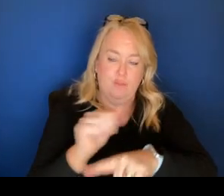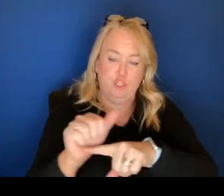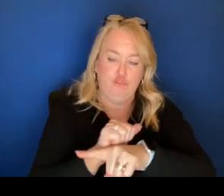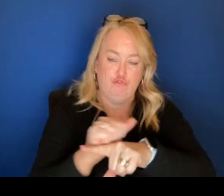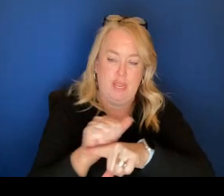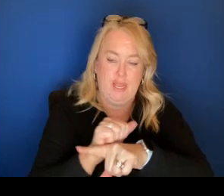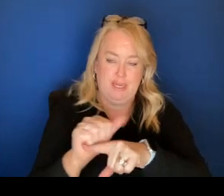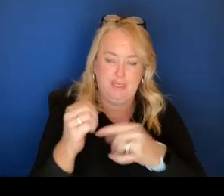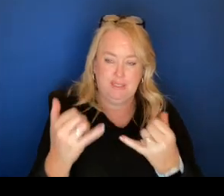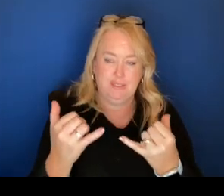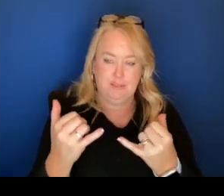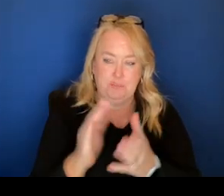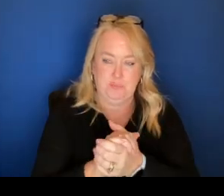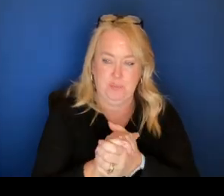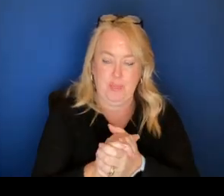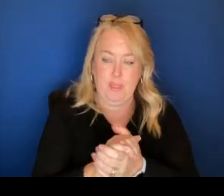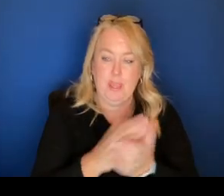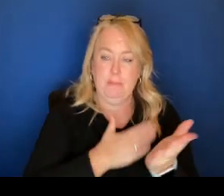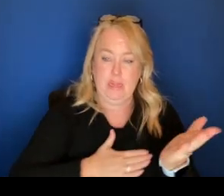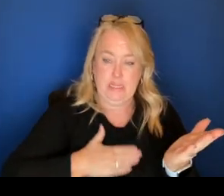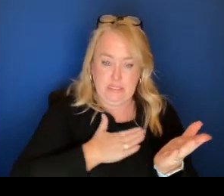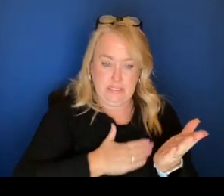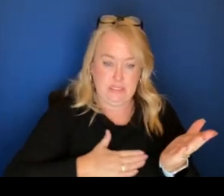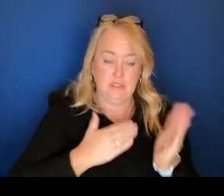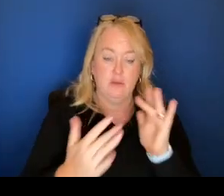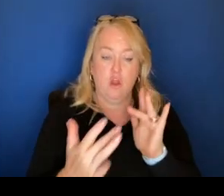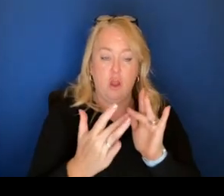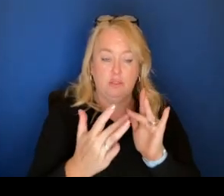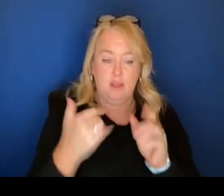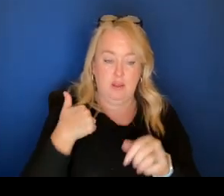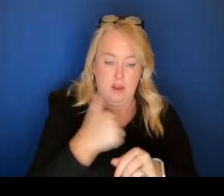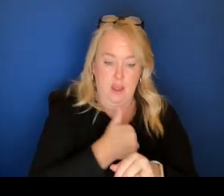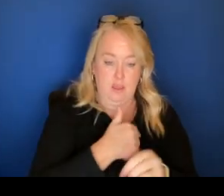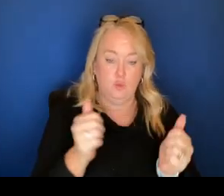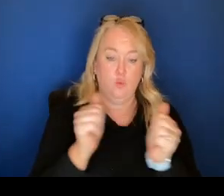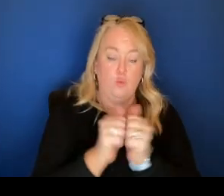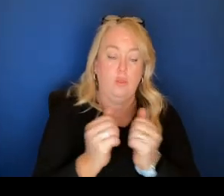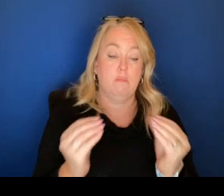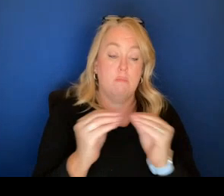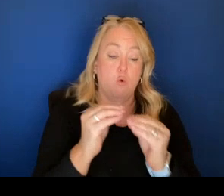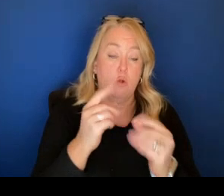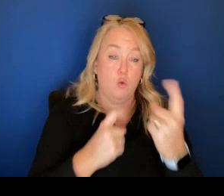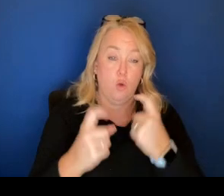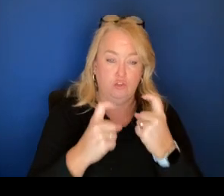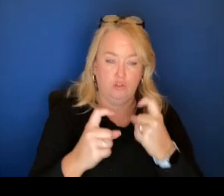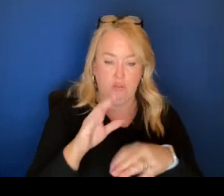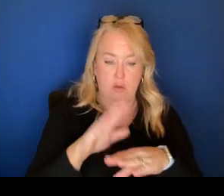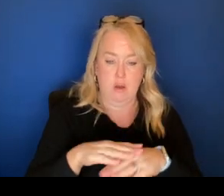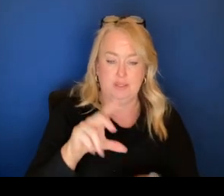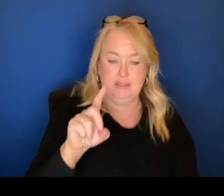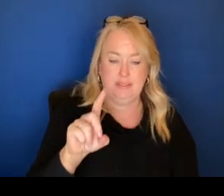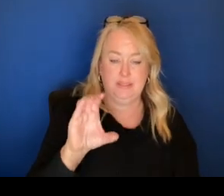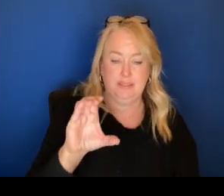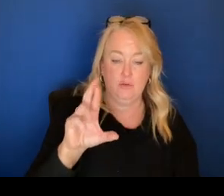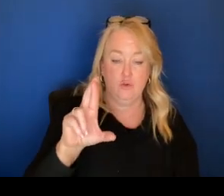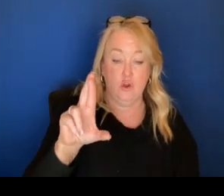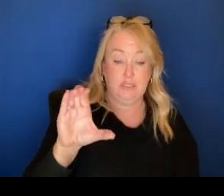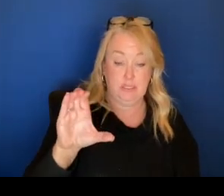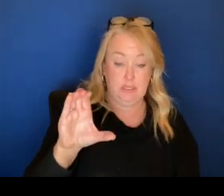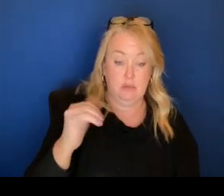product. Please contact us with further questions via the DCRC